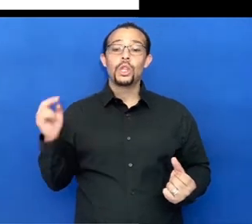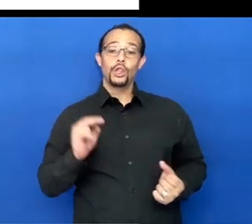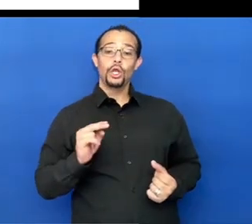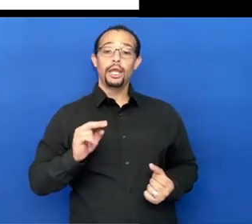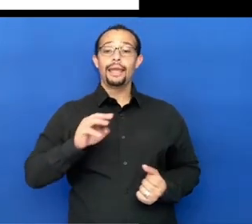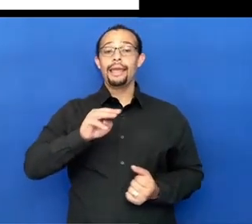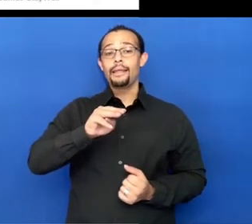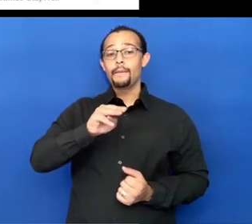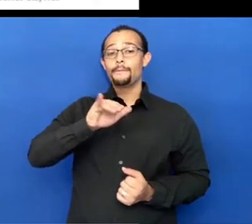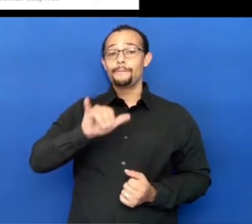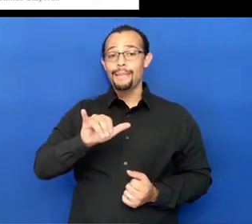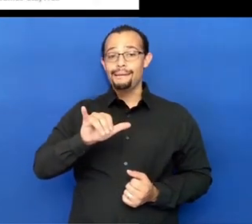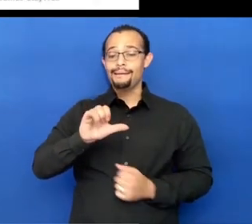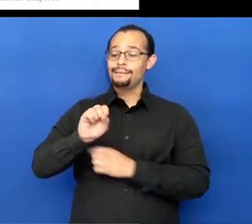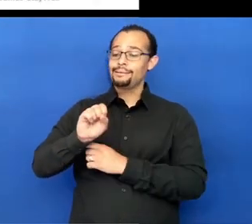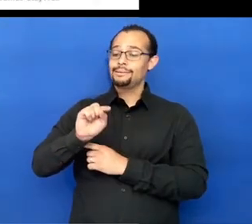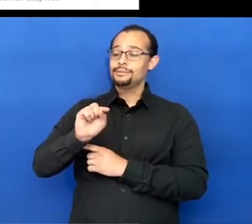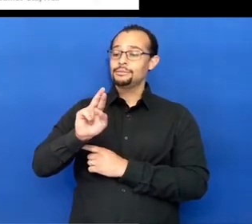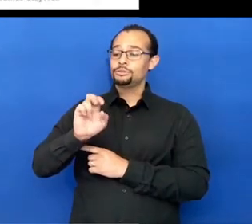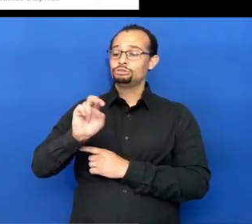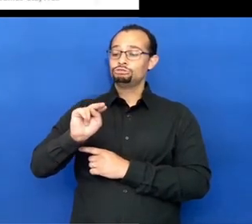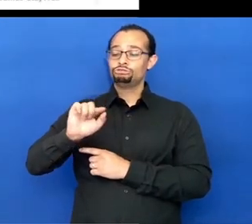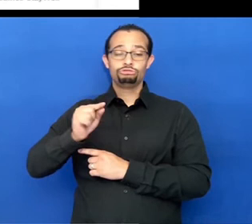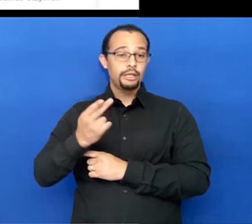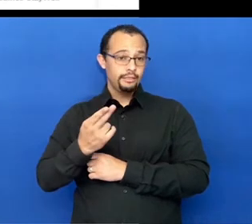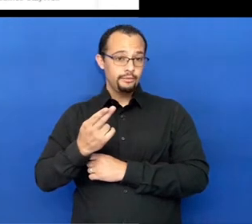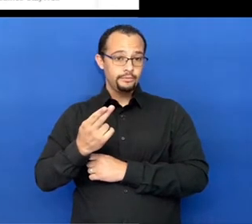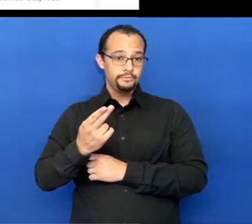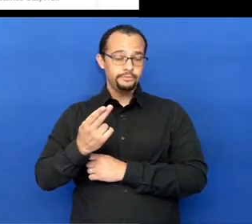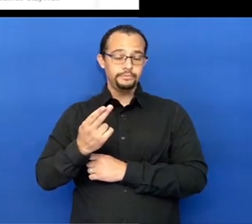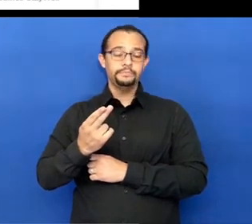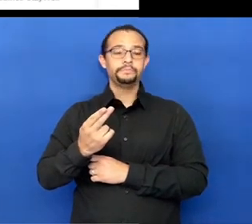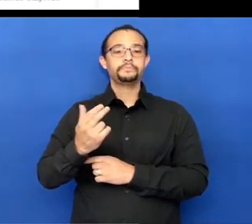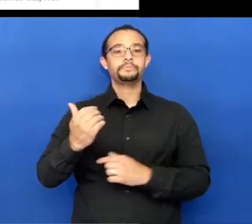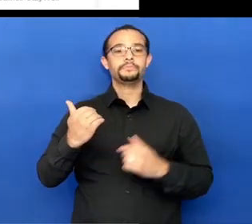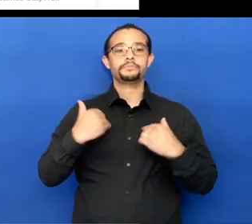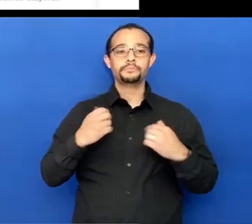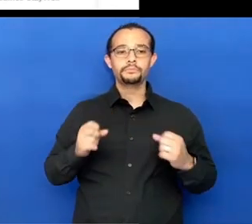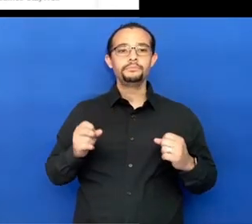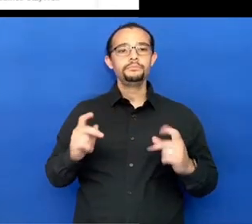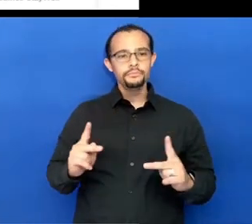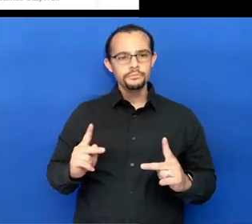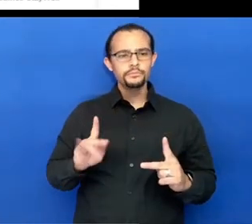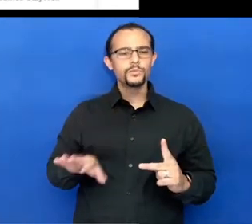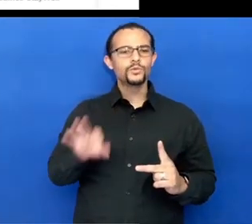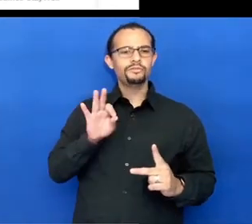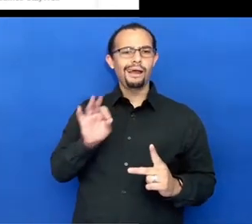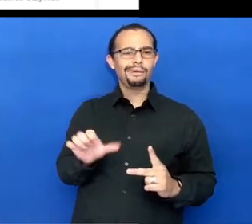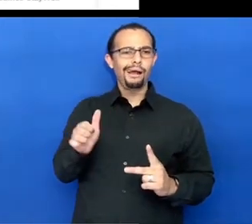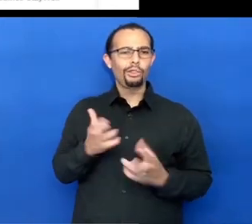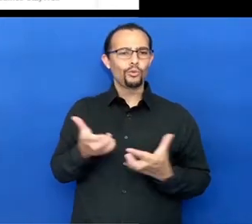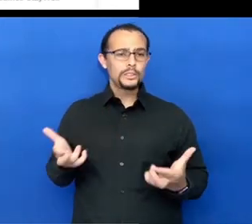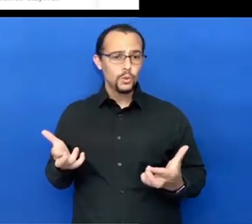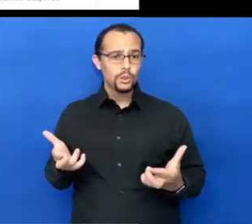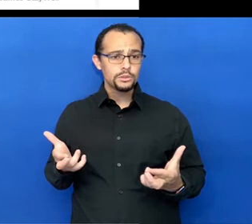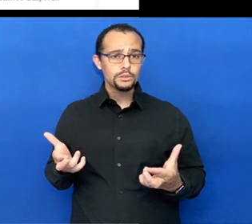encourage you to also look at the My Strength. My Strength has an opportunity